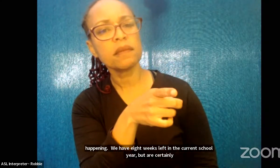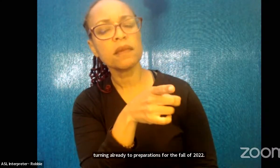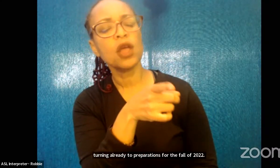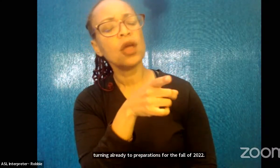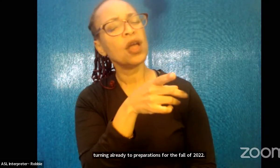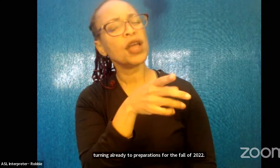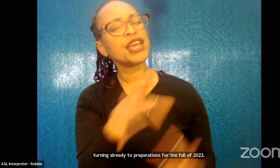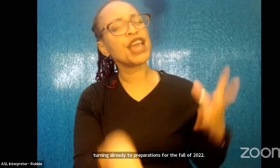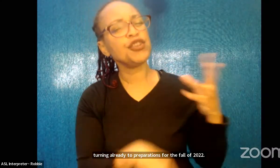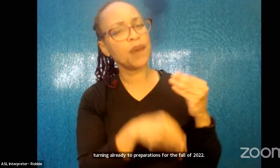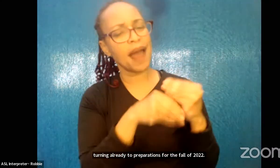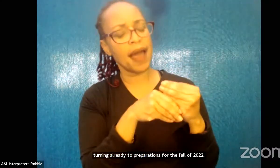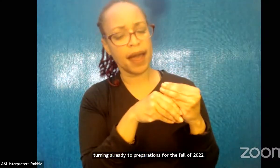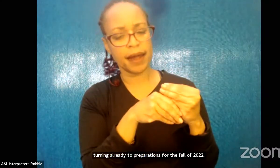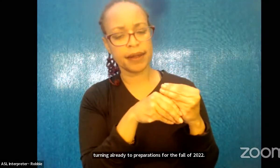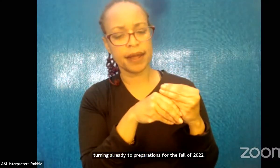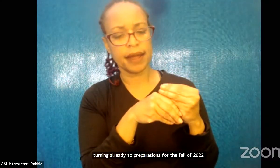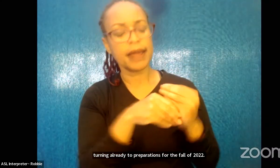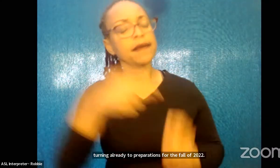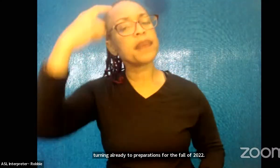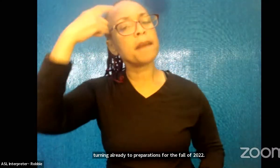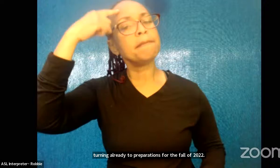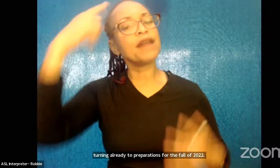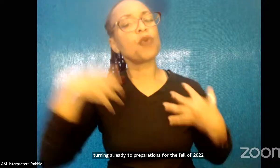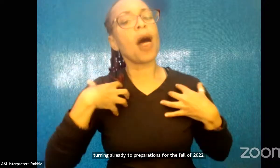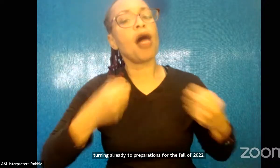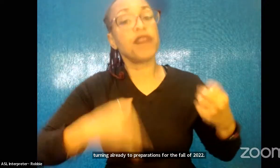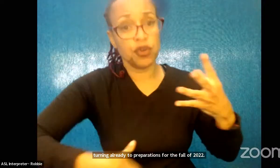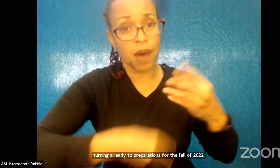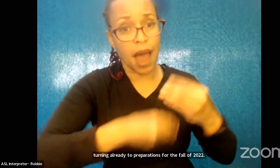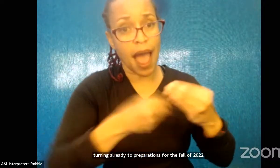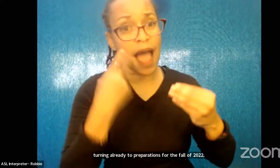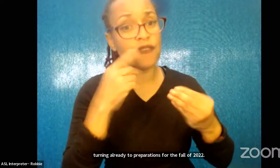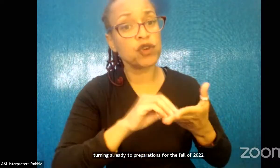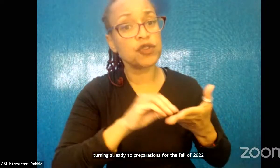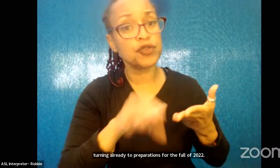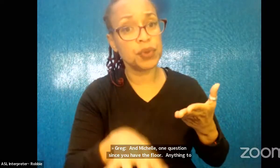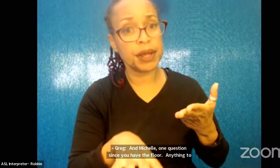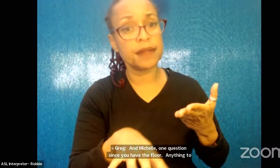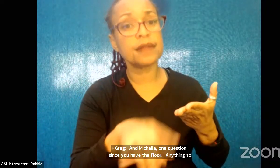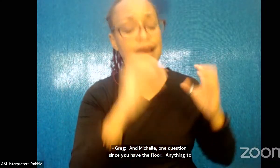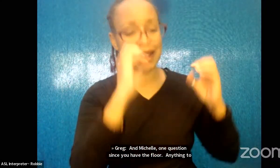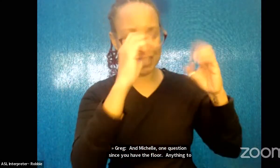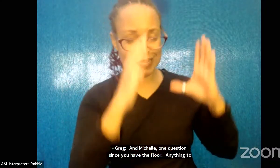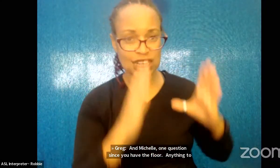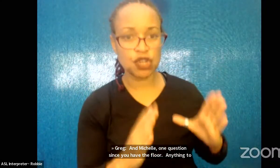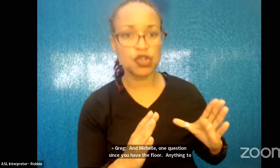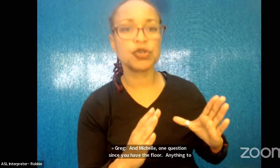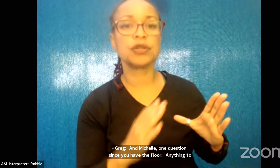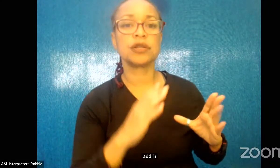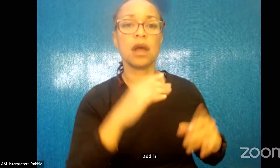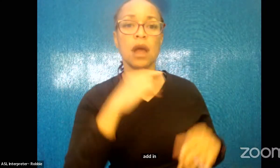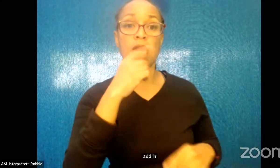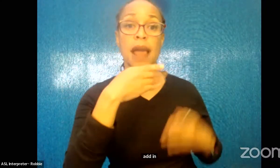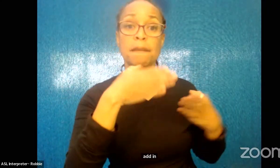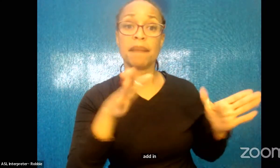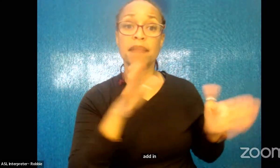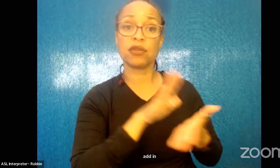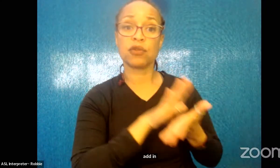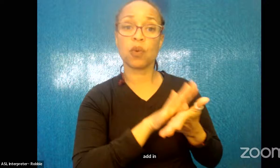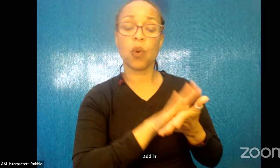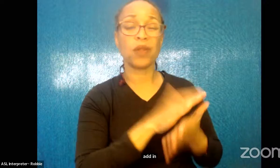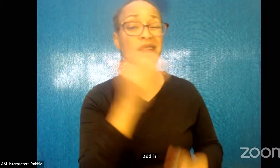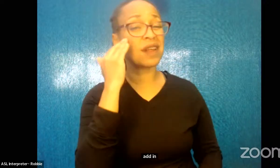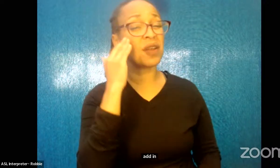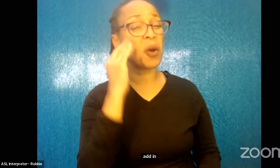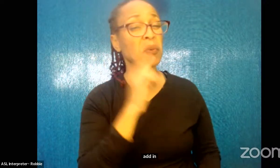terms of the mental health question, particularly for students and teachers in public schools? Because I know that anecdotally,